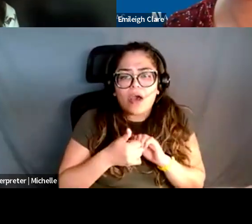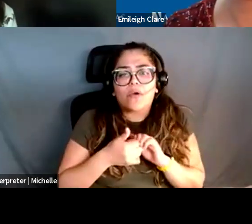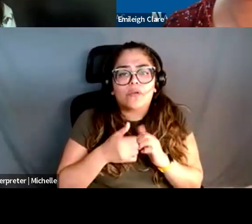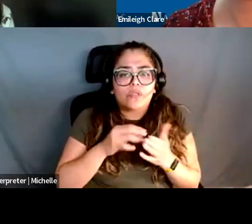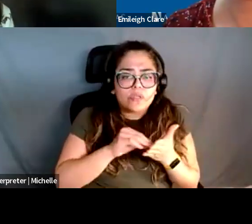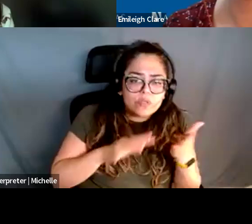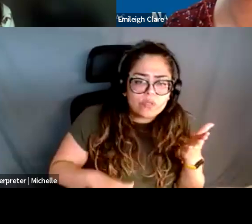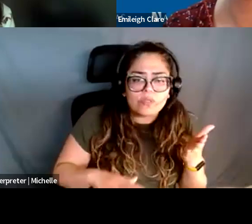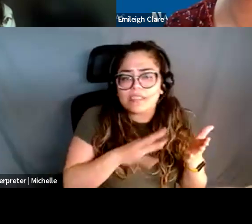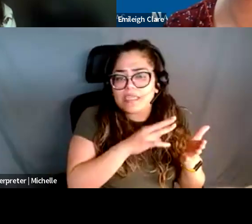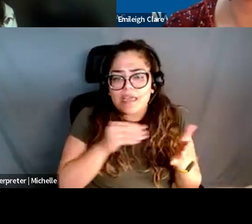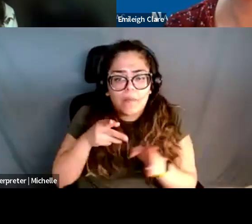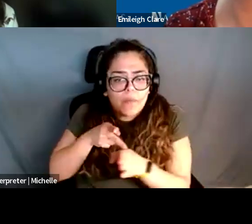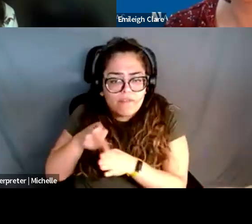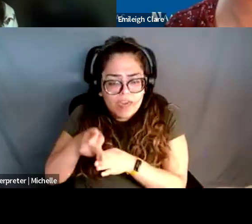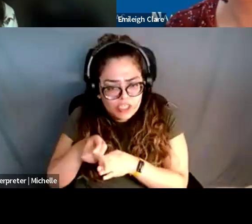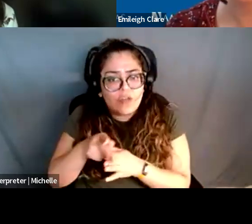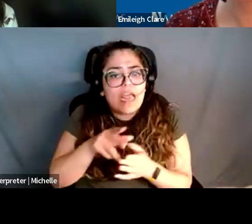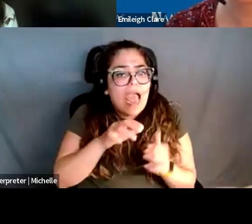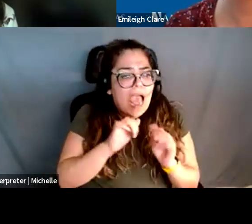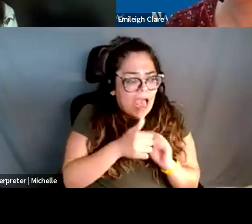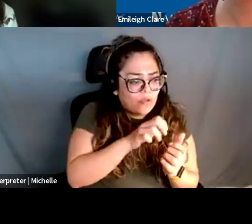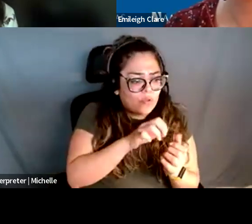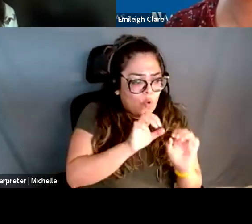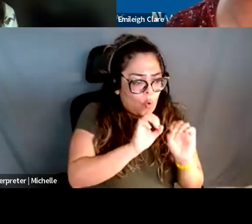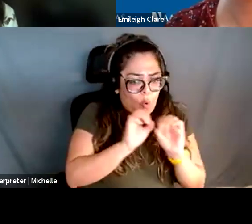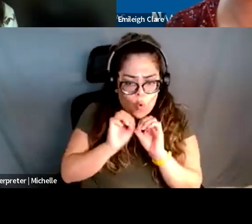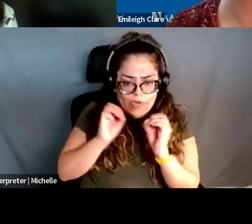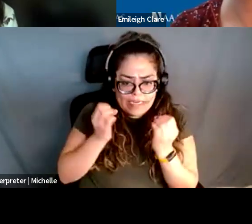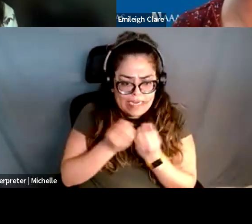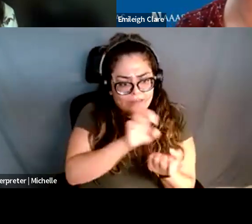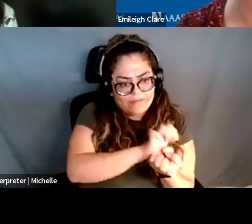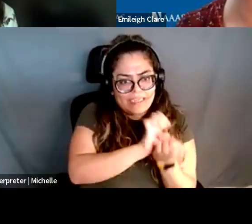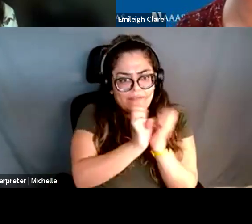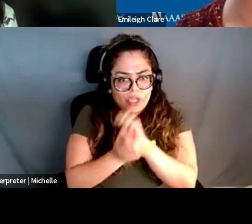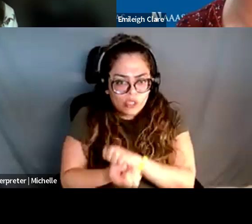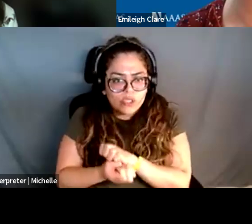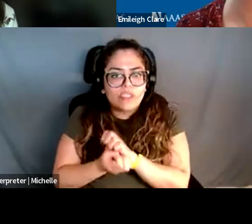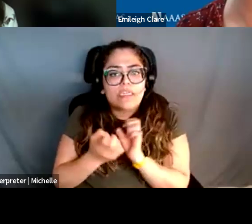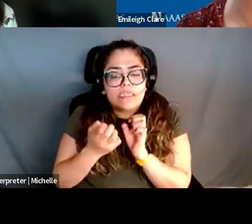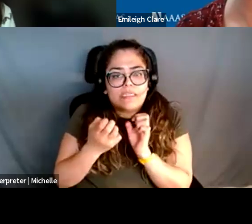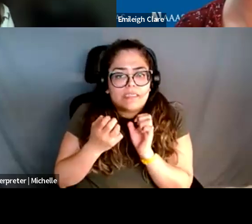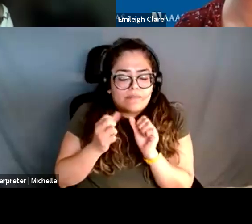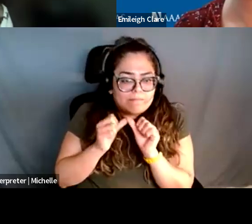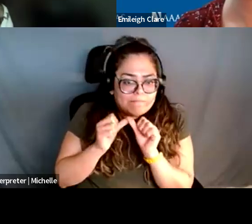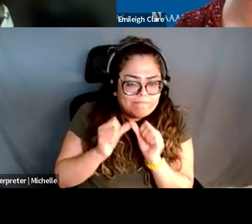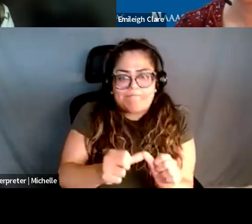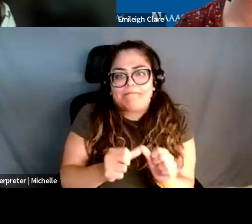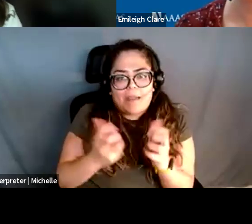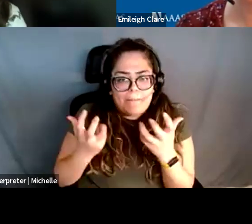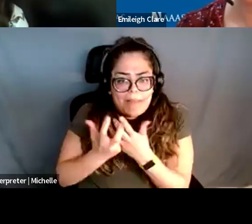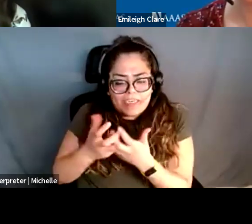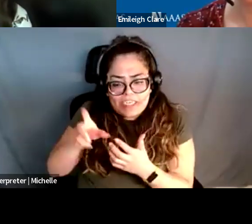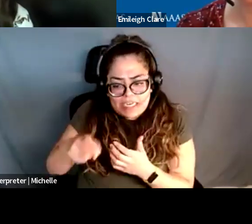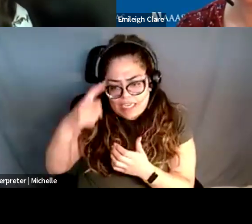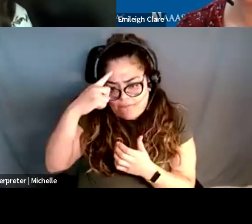are in the evolution of these organizations and being able to be sustainable and meet the needs of our members. And so